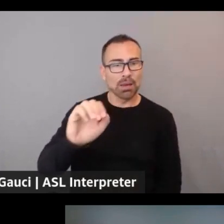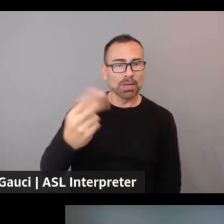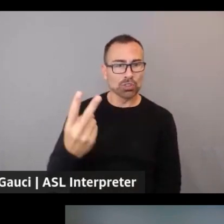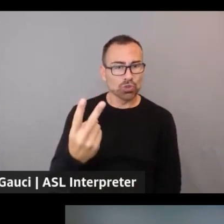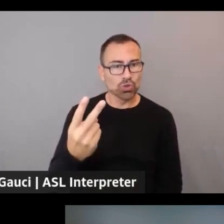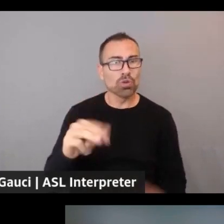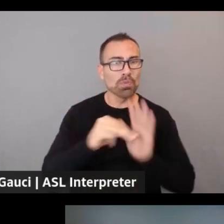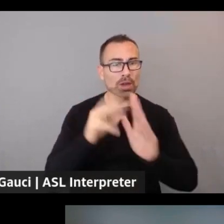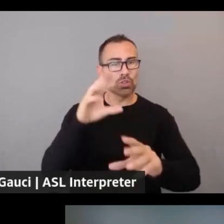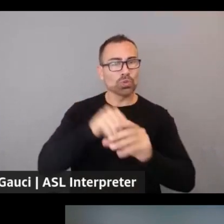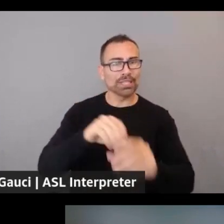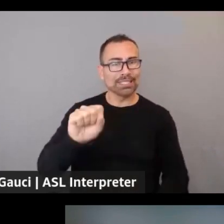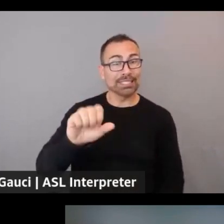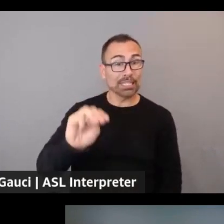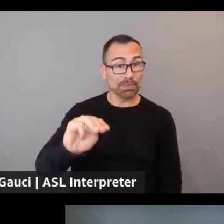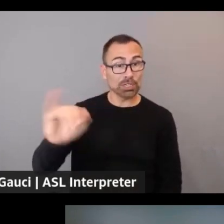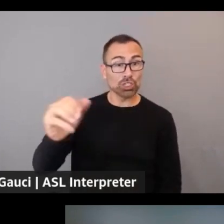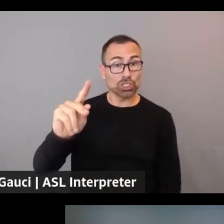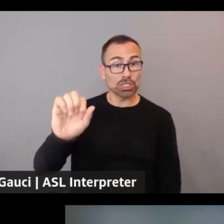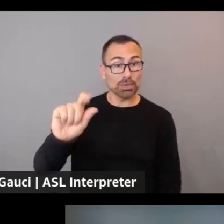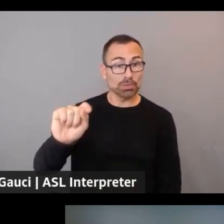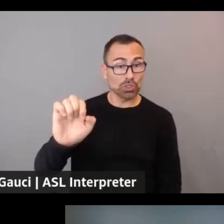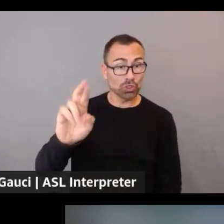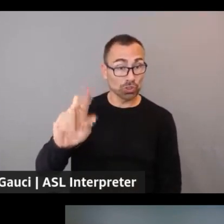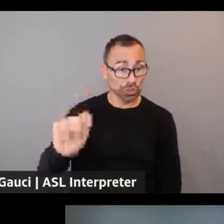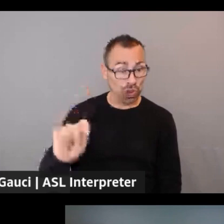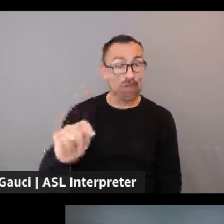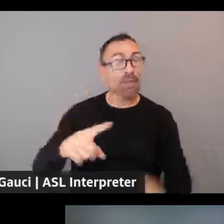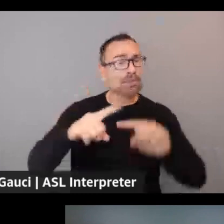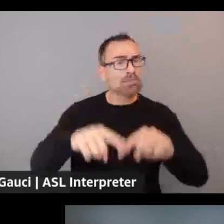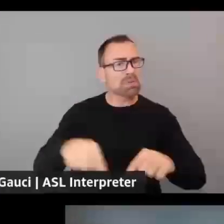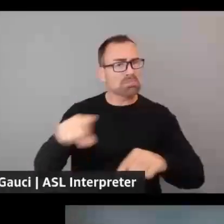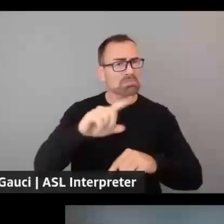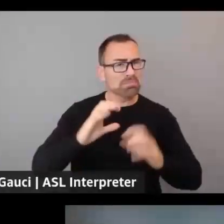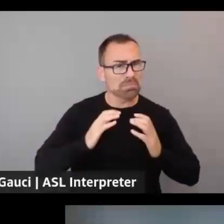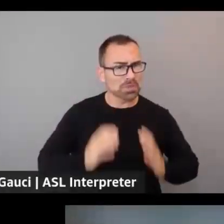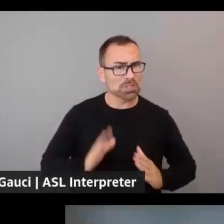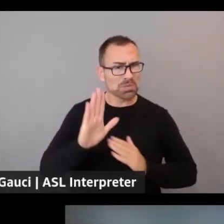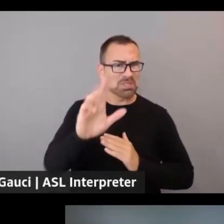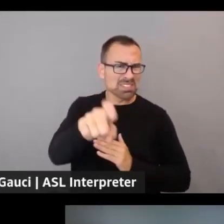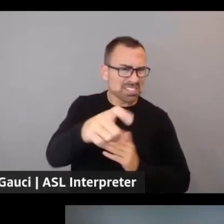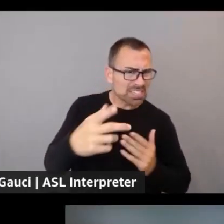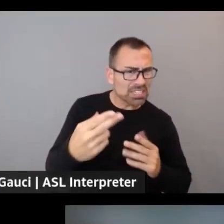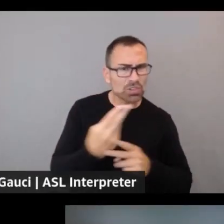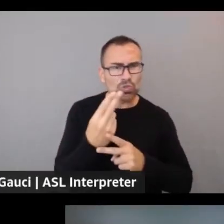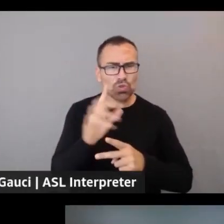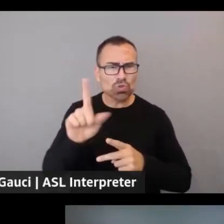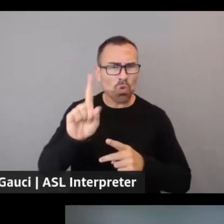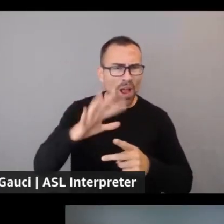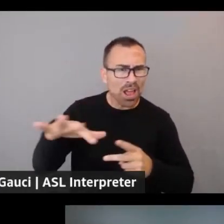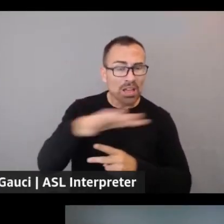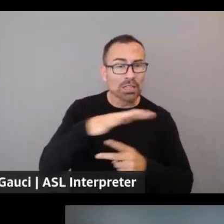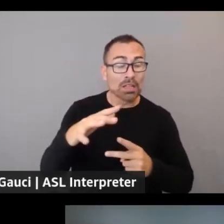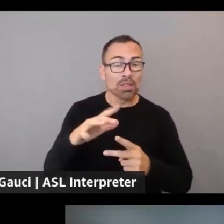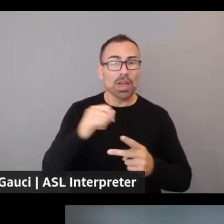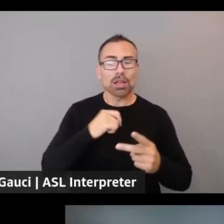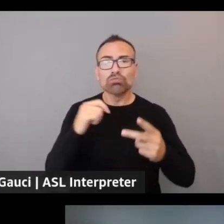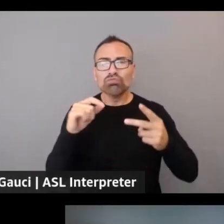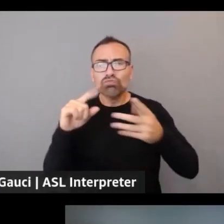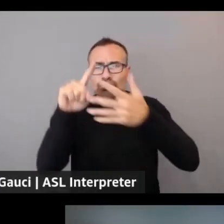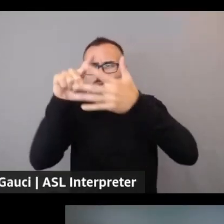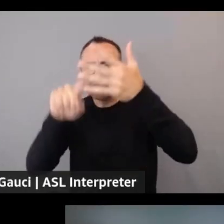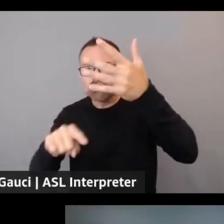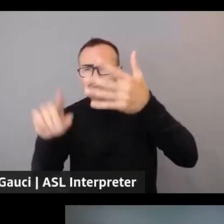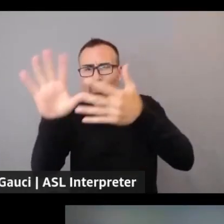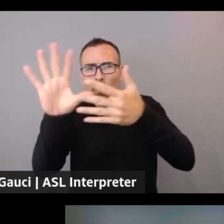JumpStart. And depending on customers' need and their use cases, they can pick and choose whichever one that suits their need the